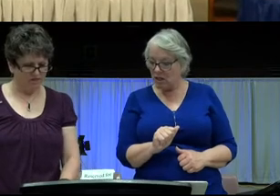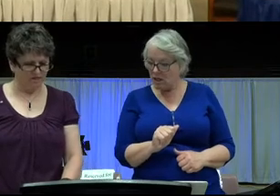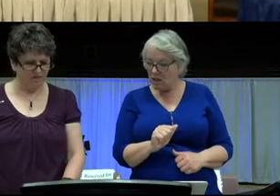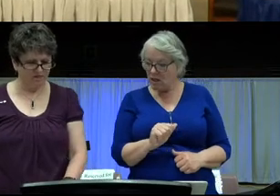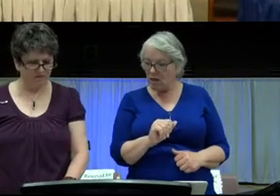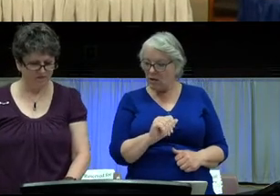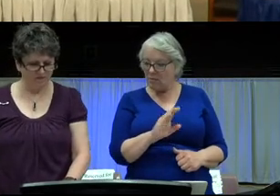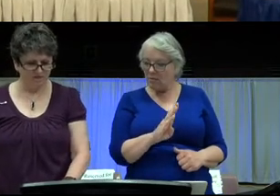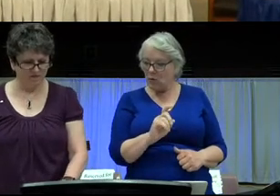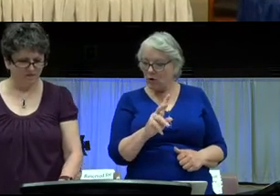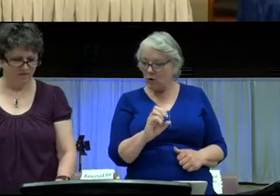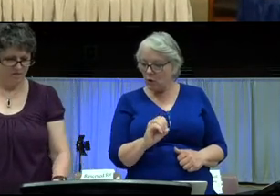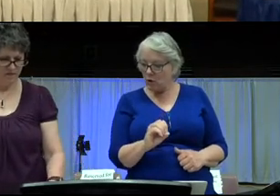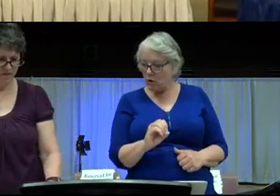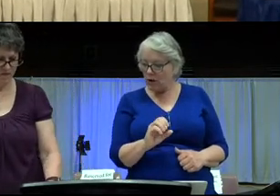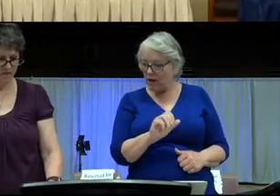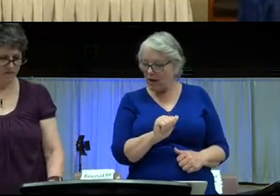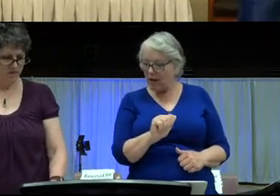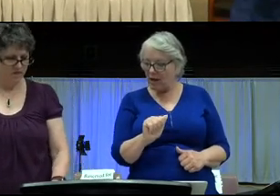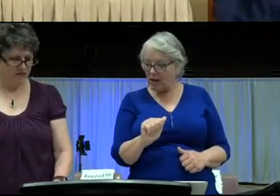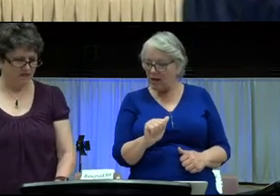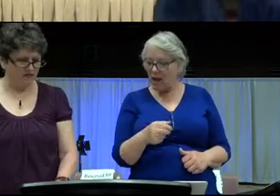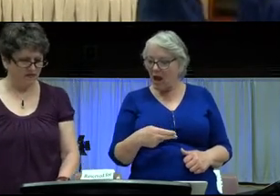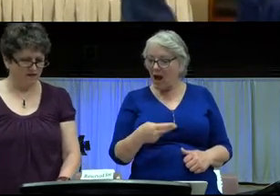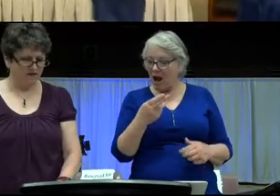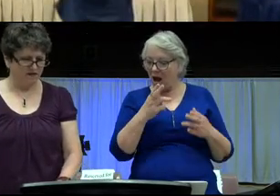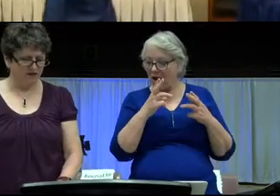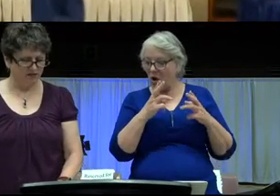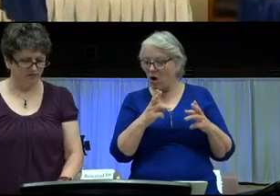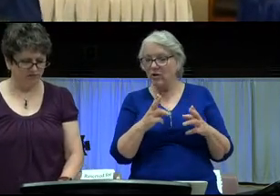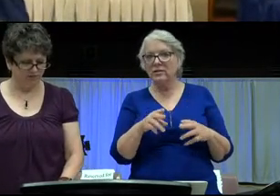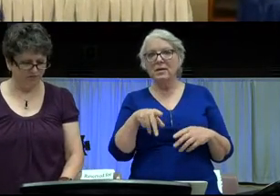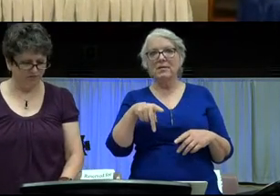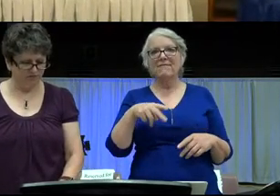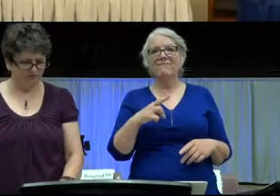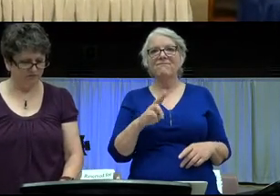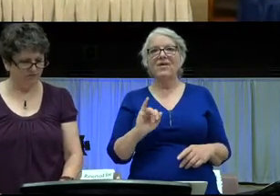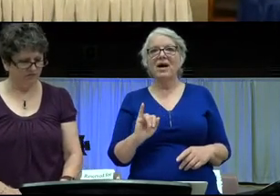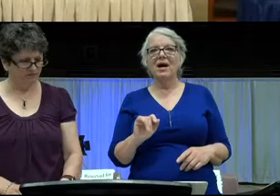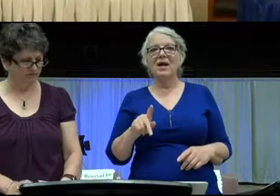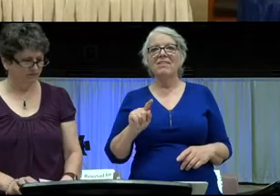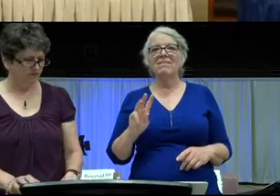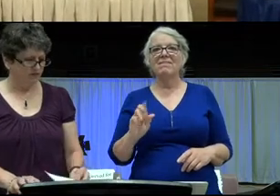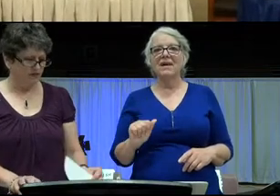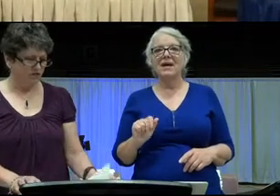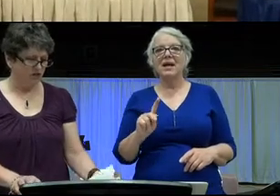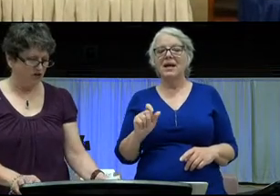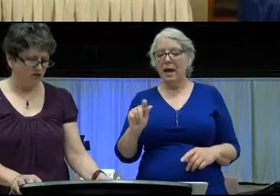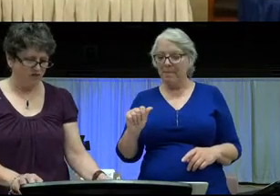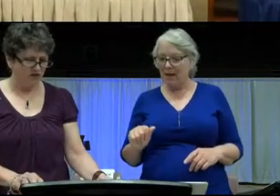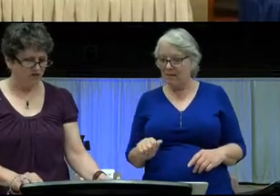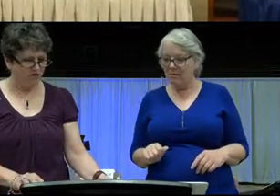Associate of Arts, General Education, High Honors, Phi Theta Kappa.